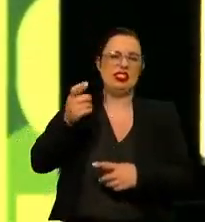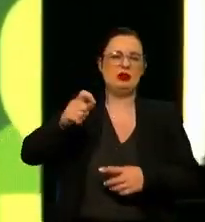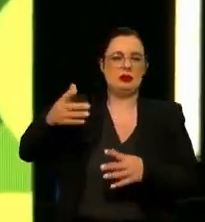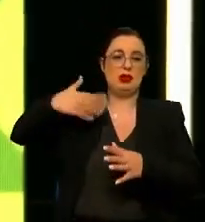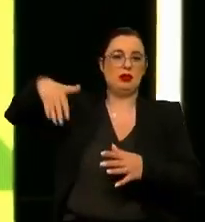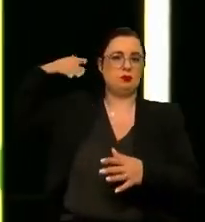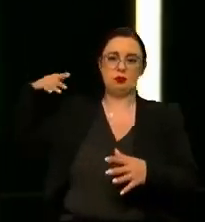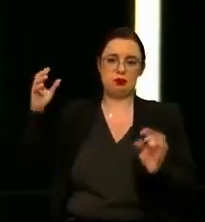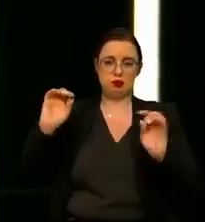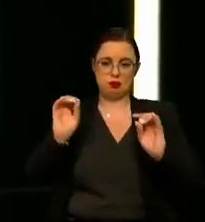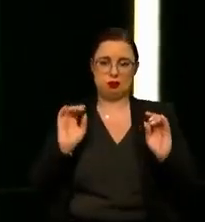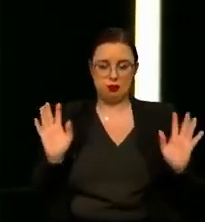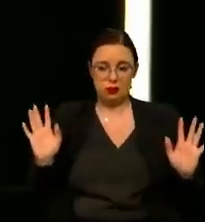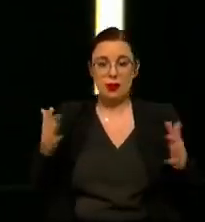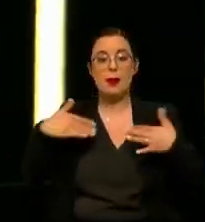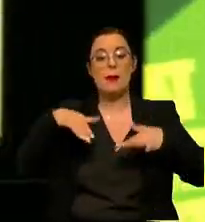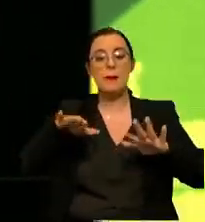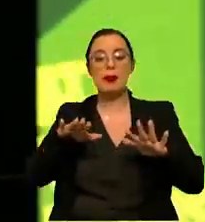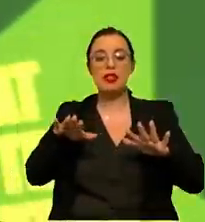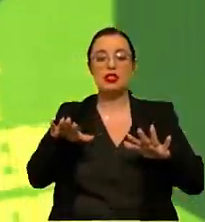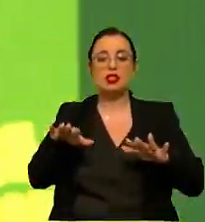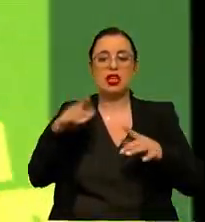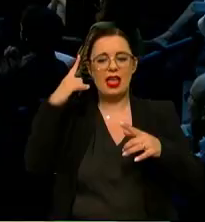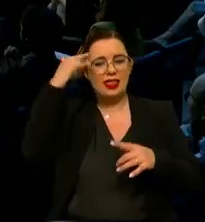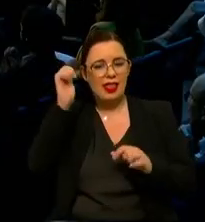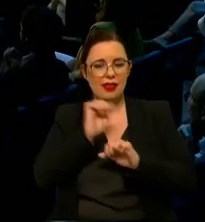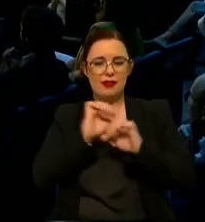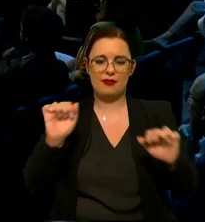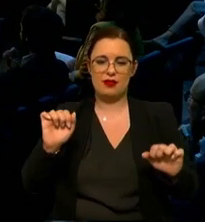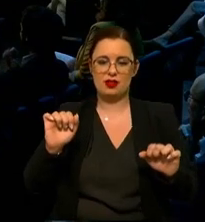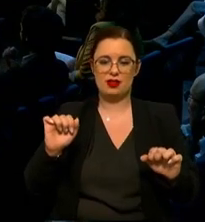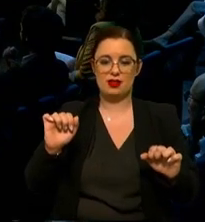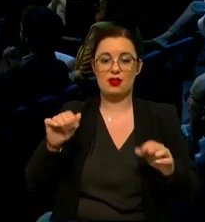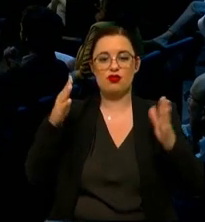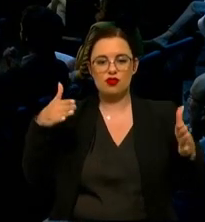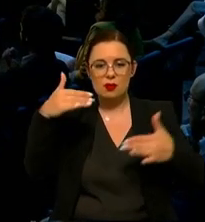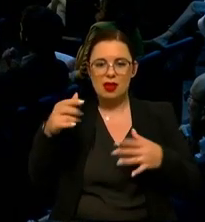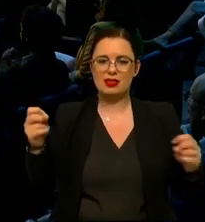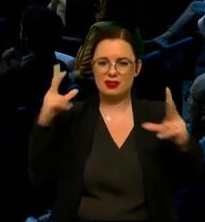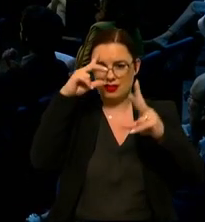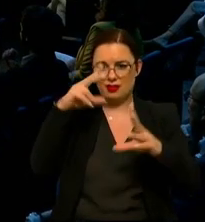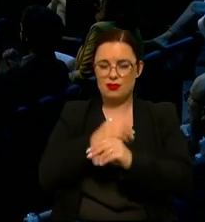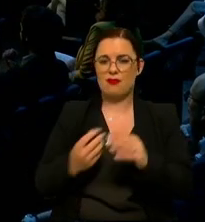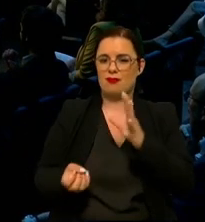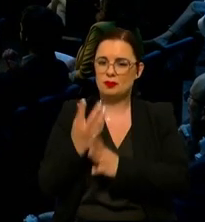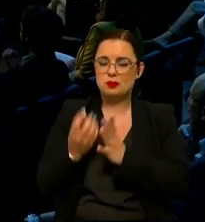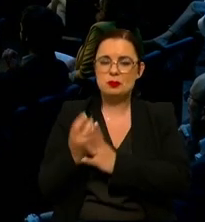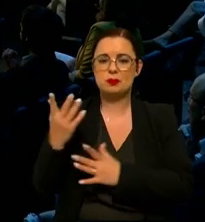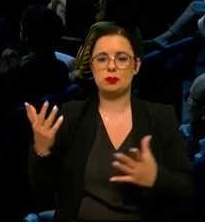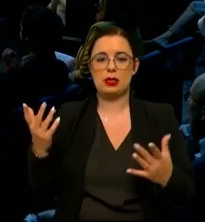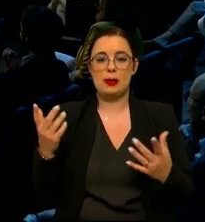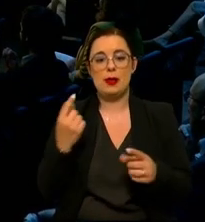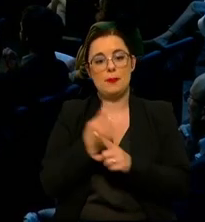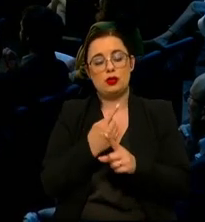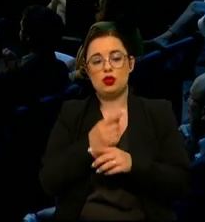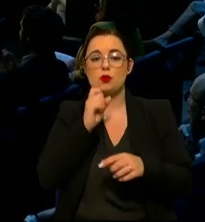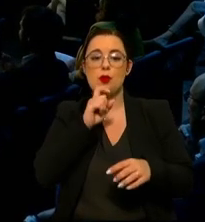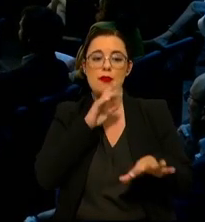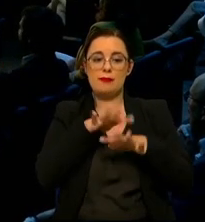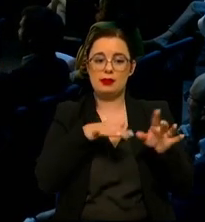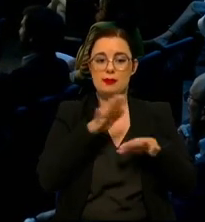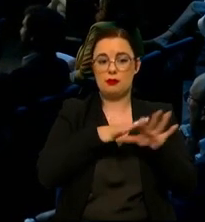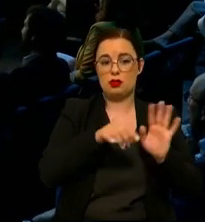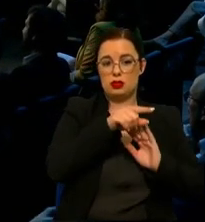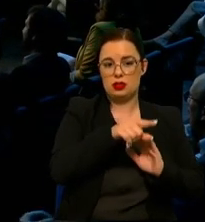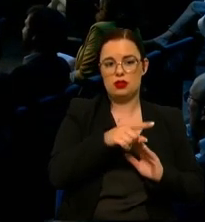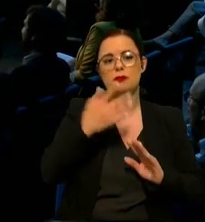no one was accustomed to it, but that tells you an idea of the pace of innovation. We are no longer impressed by this. Let me give you a bit of